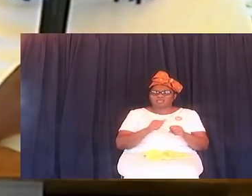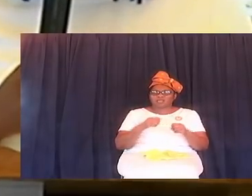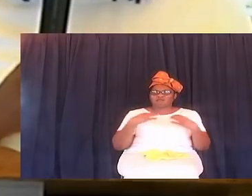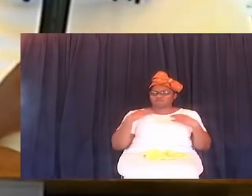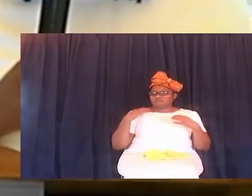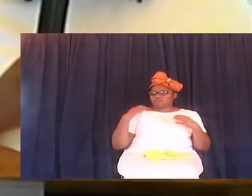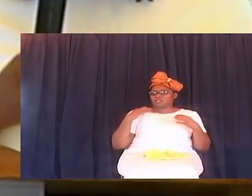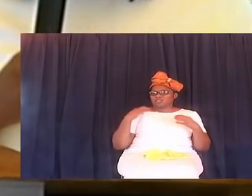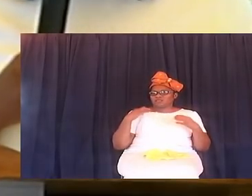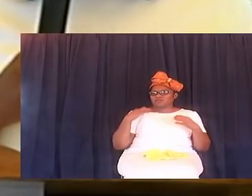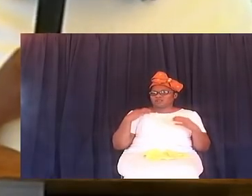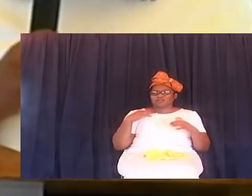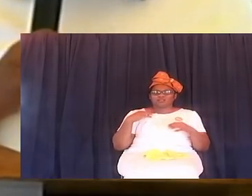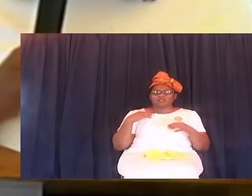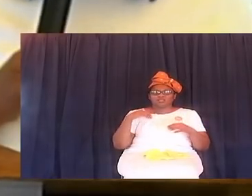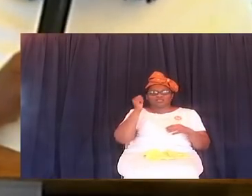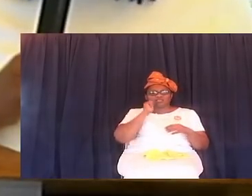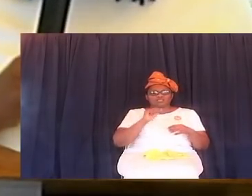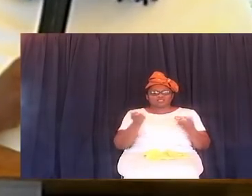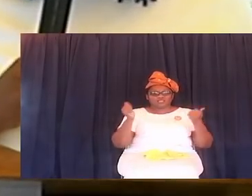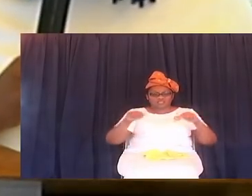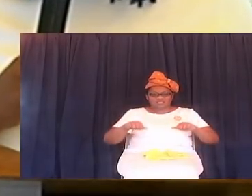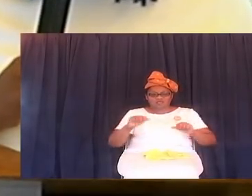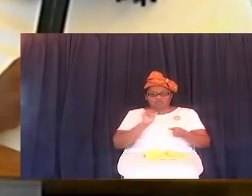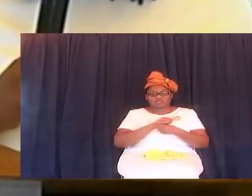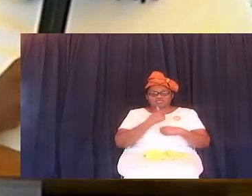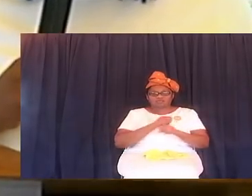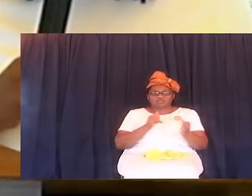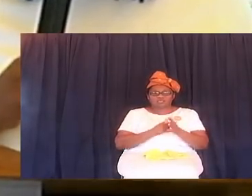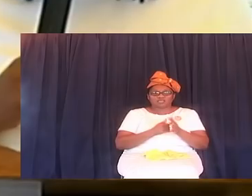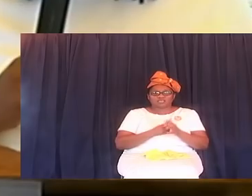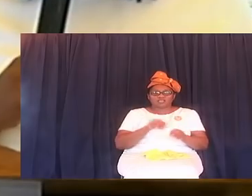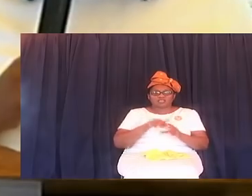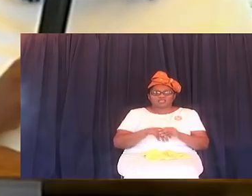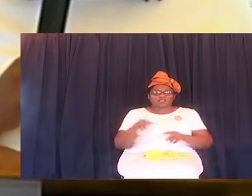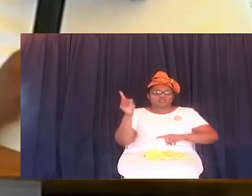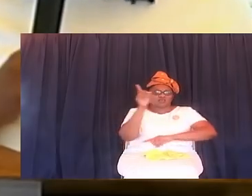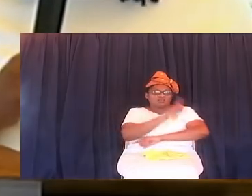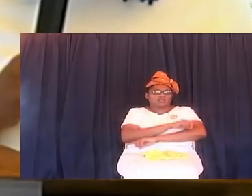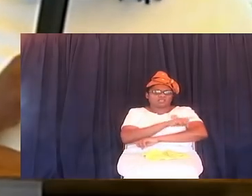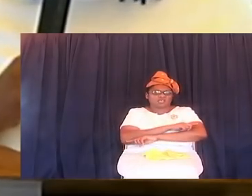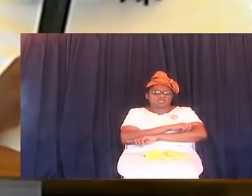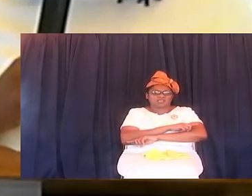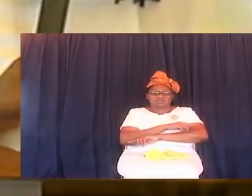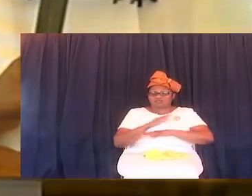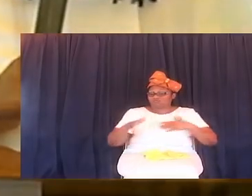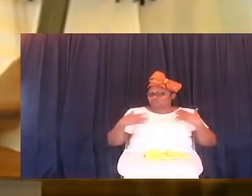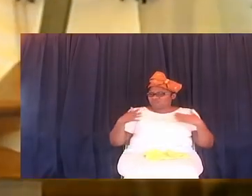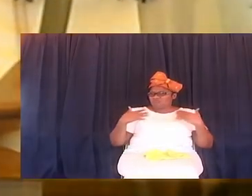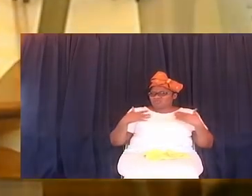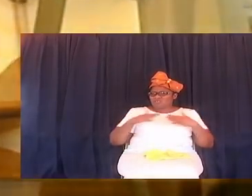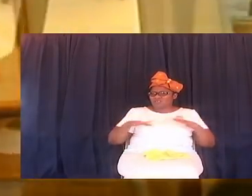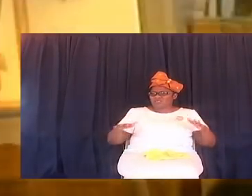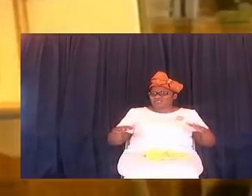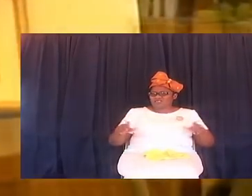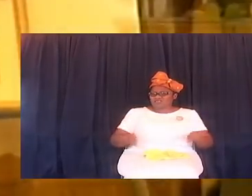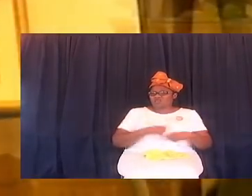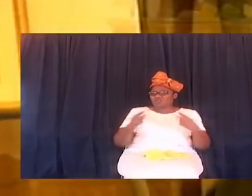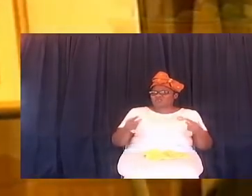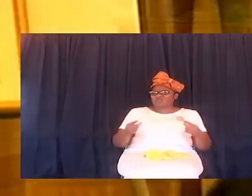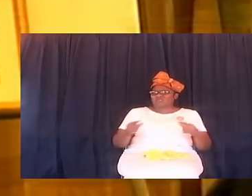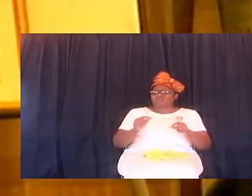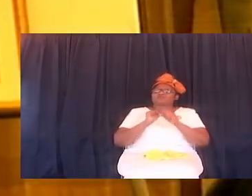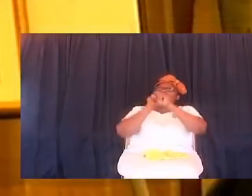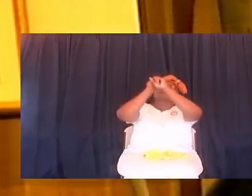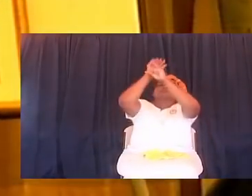it. Fit and fiddle in her days of her youth, she was a great netball player. She played for her